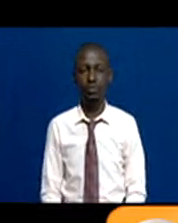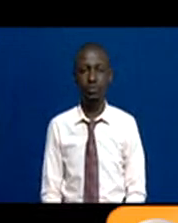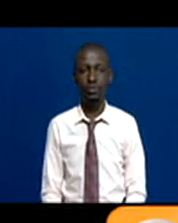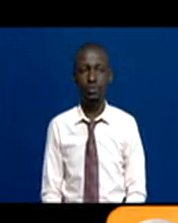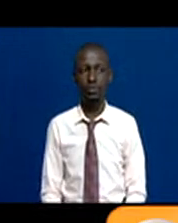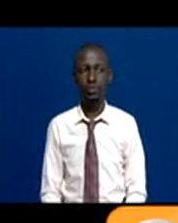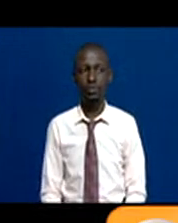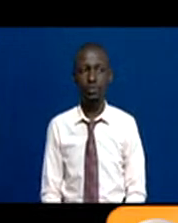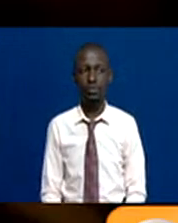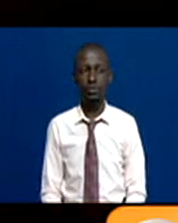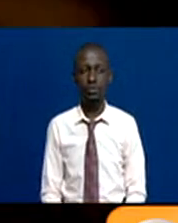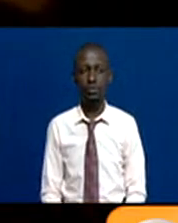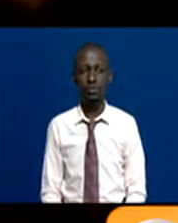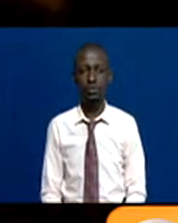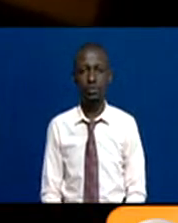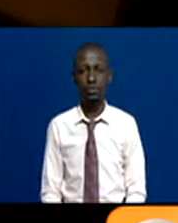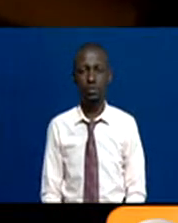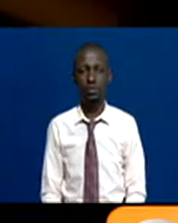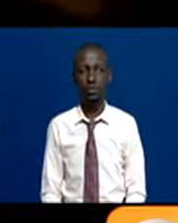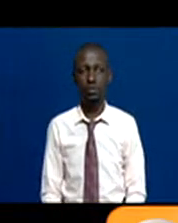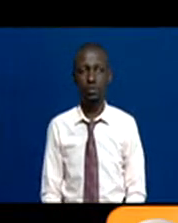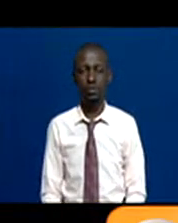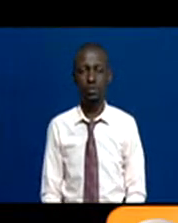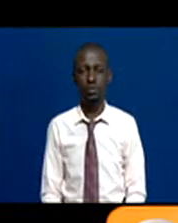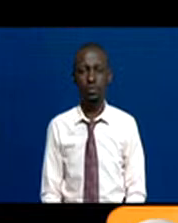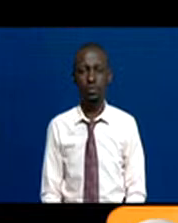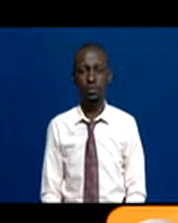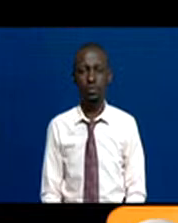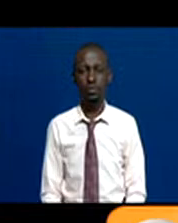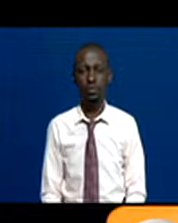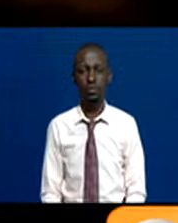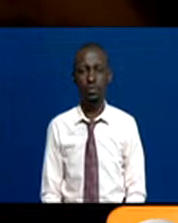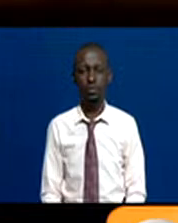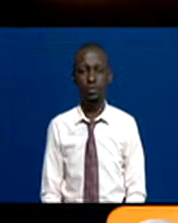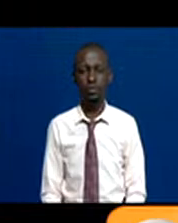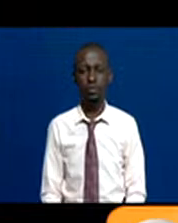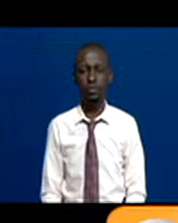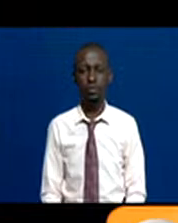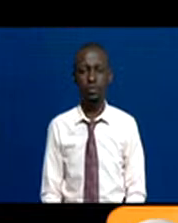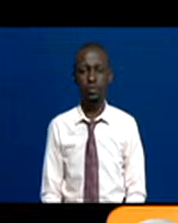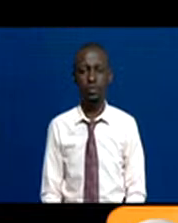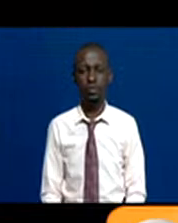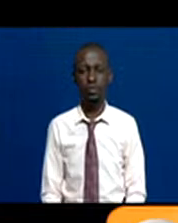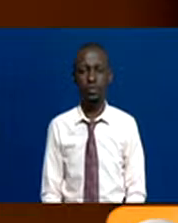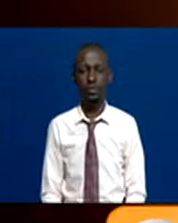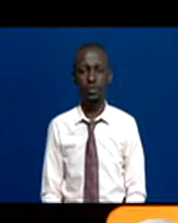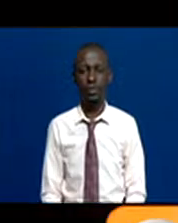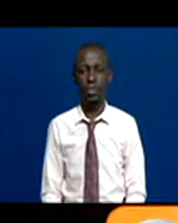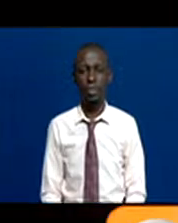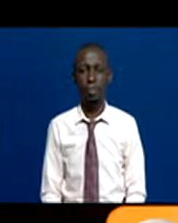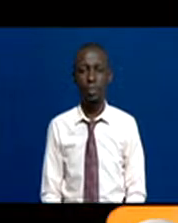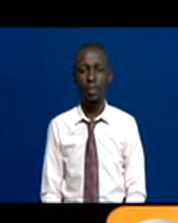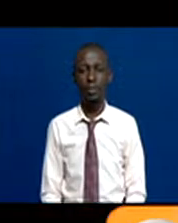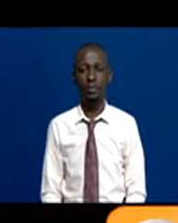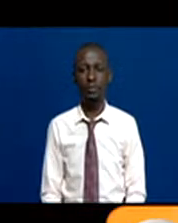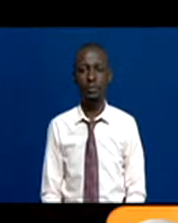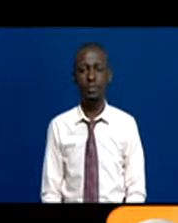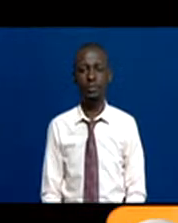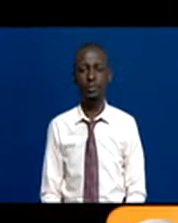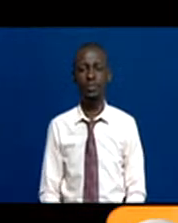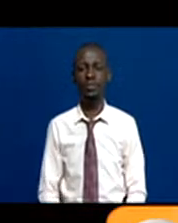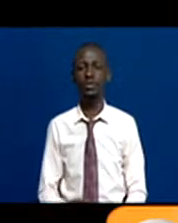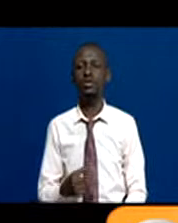My daughter is sick. I need to know. I'm telling you the truth. Do you understand that I need to know what's happening to my daughter? The sound of a domestic